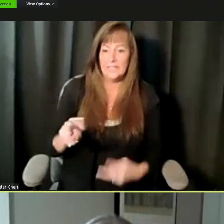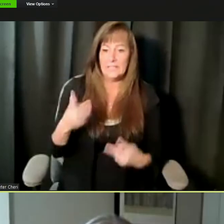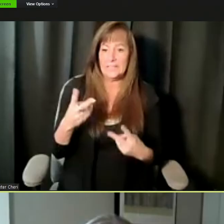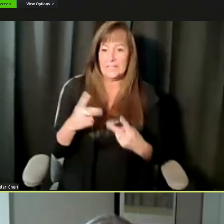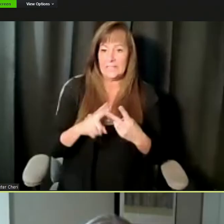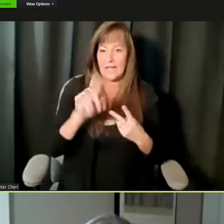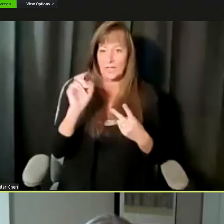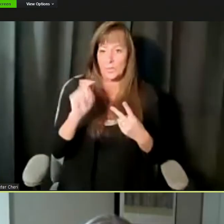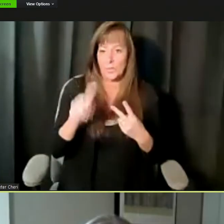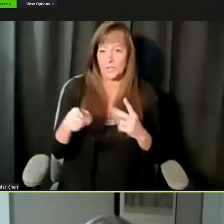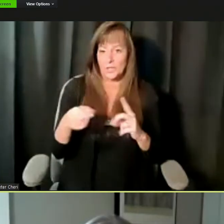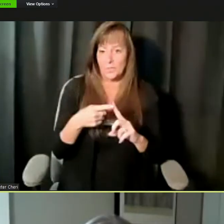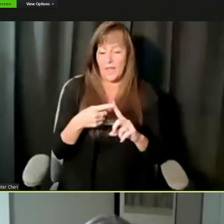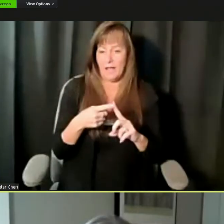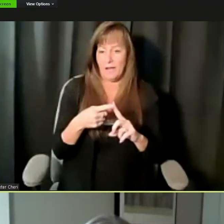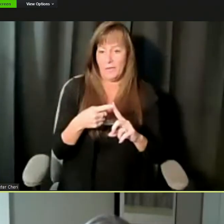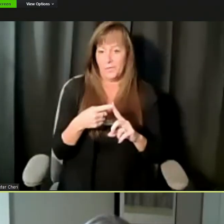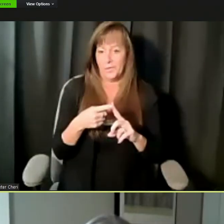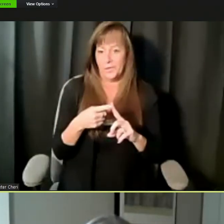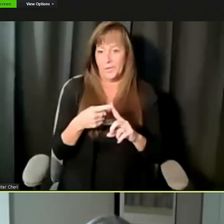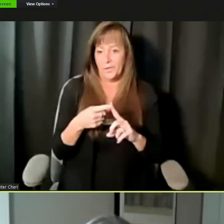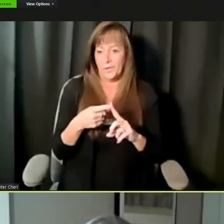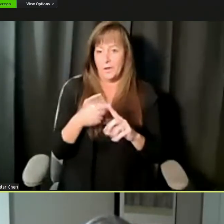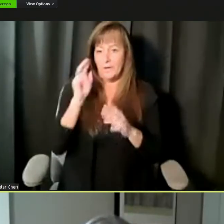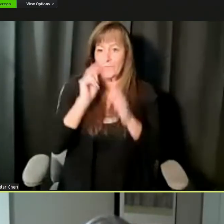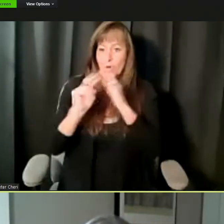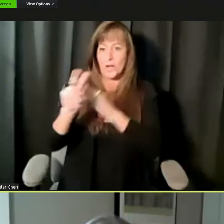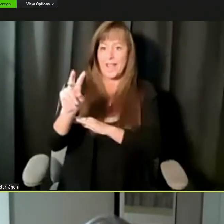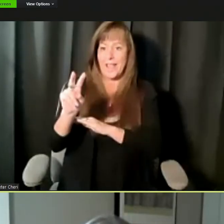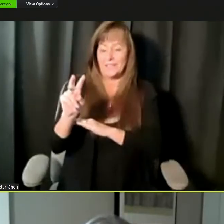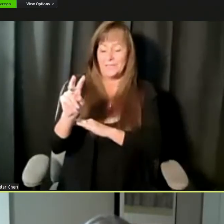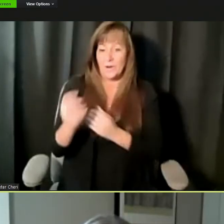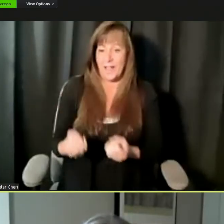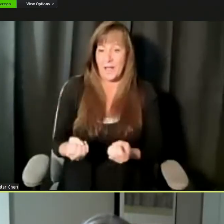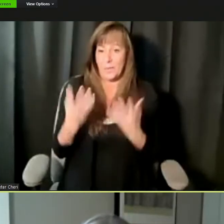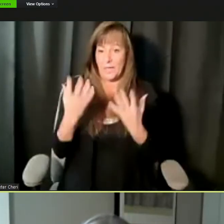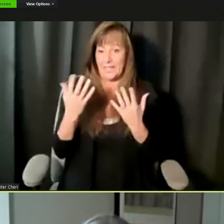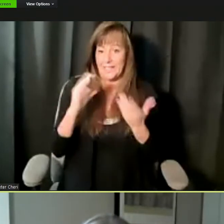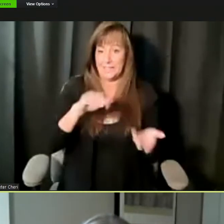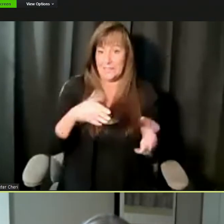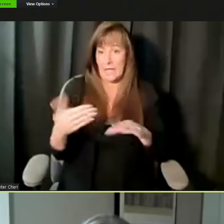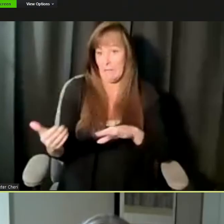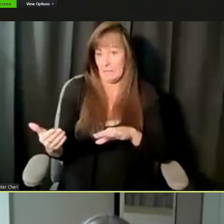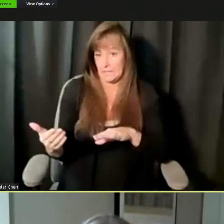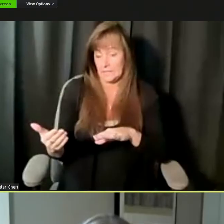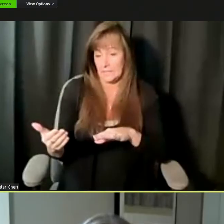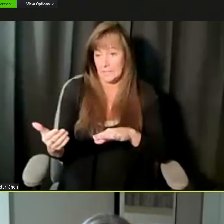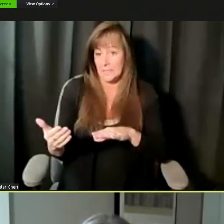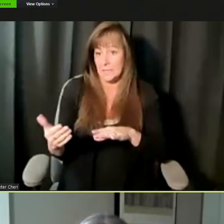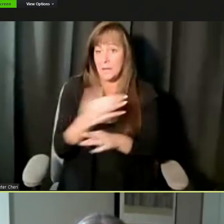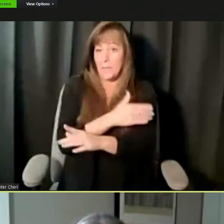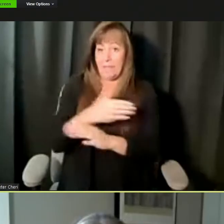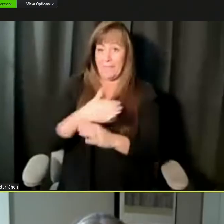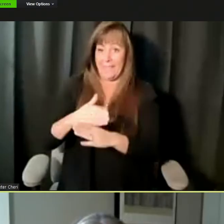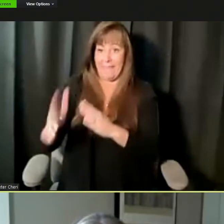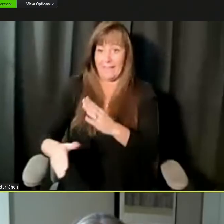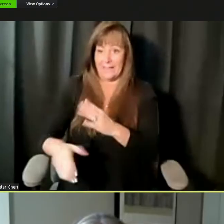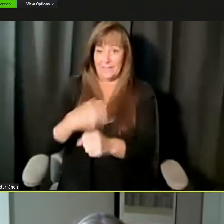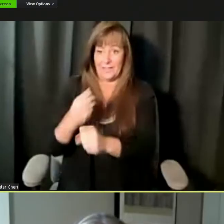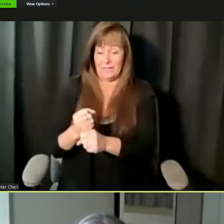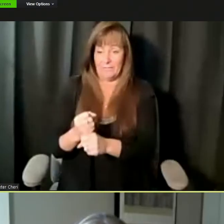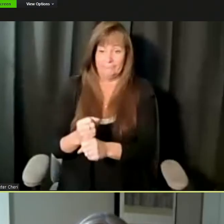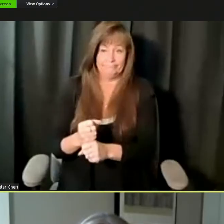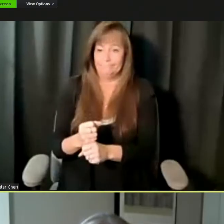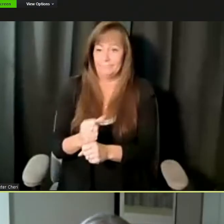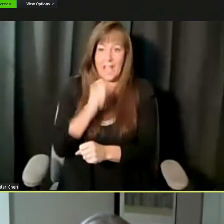question about updated forecasts for number of deaths by the end of the year, I don't have that number in front of me,